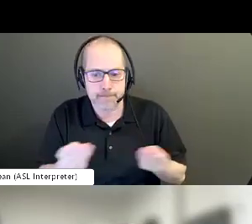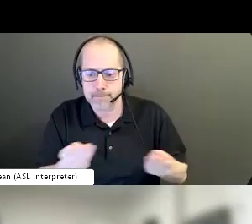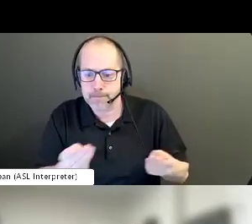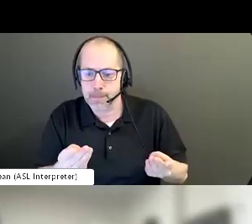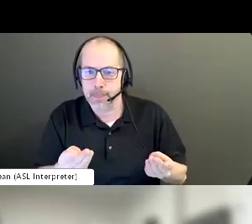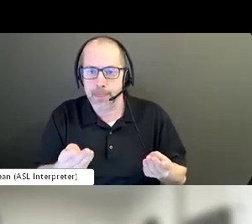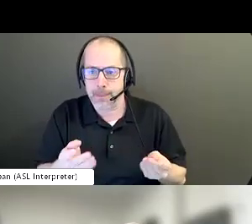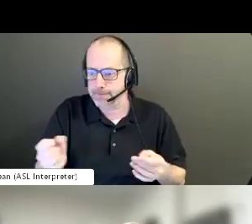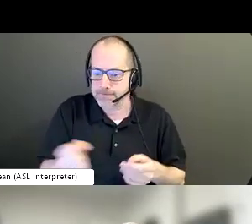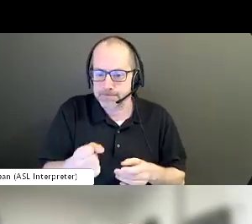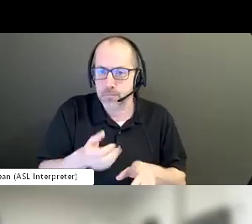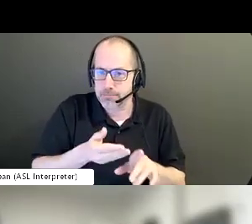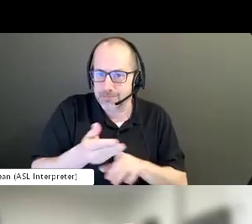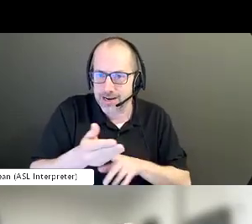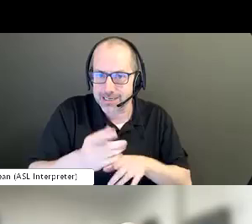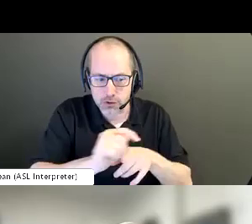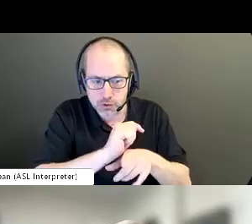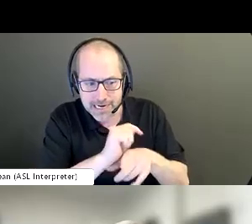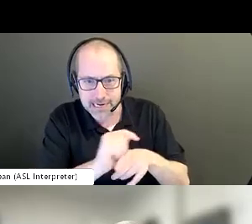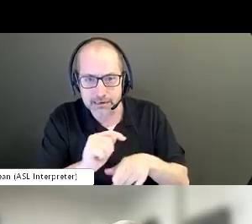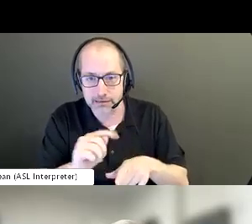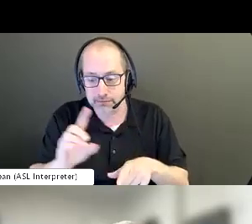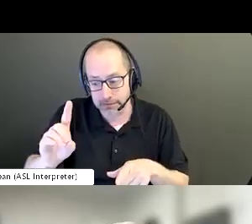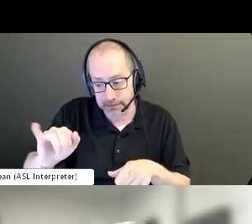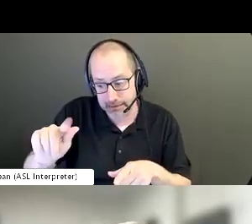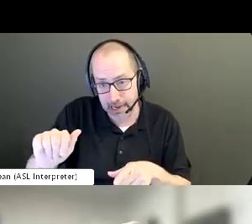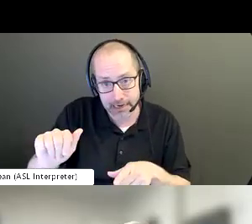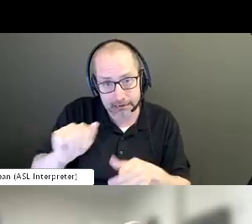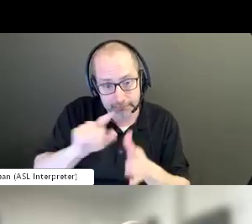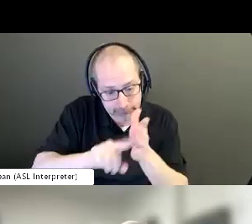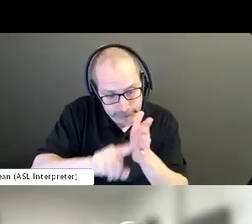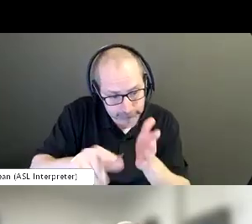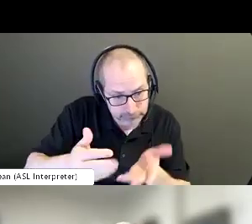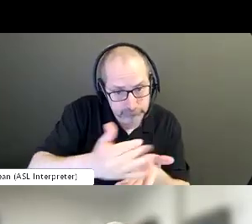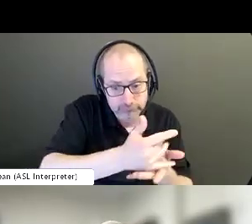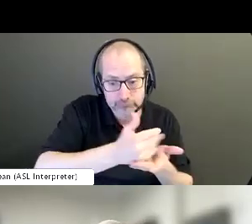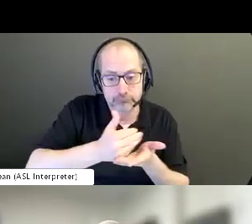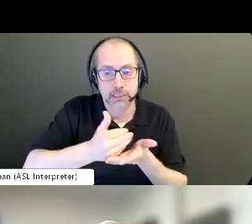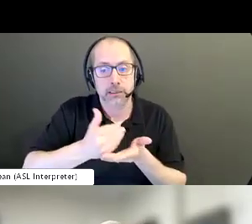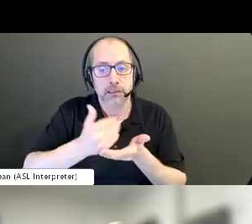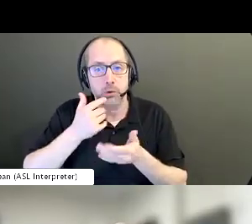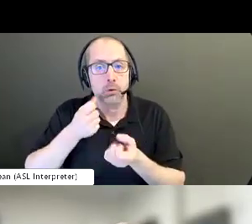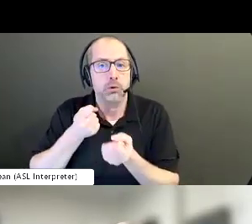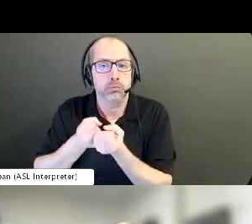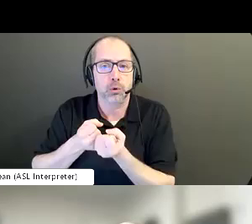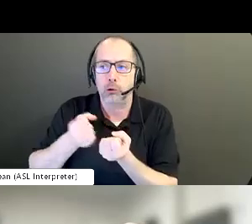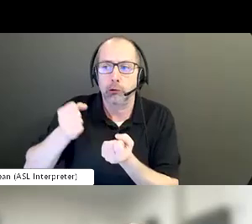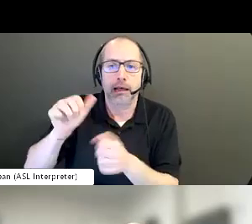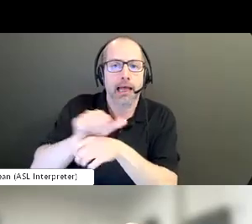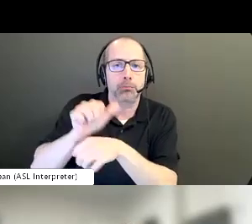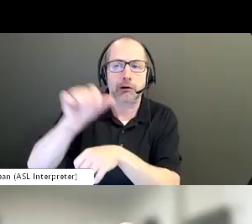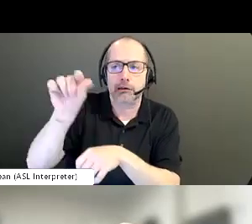professional training and data collection, all in support of the Government of Alberta's strategy